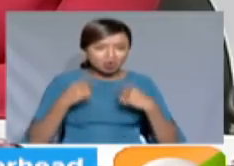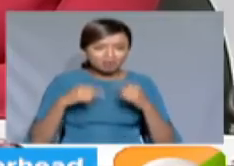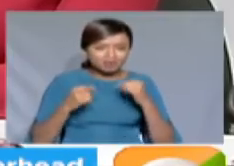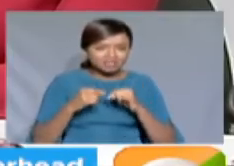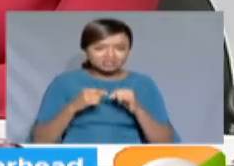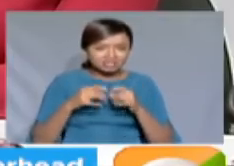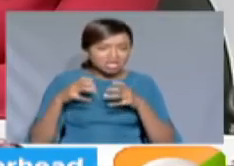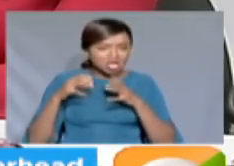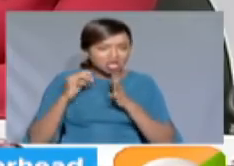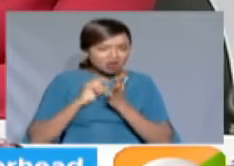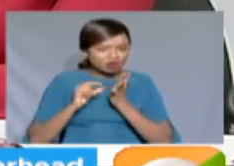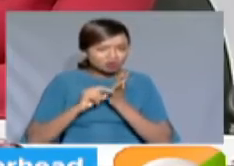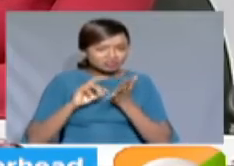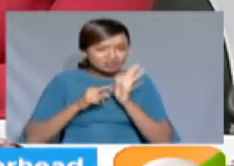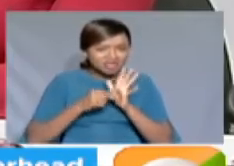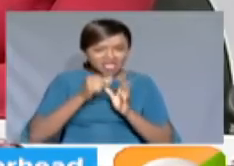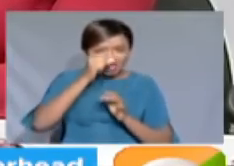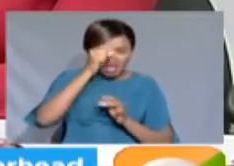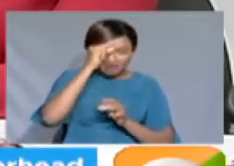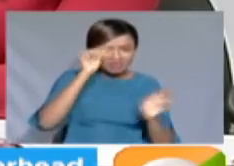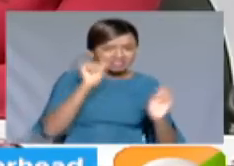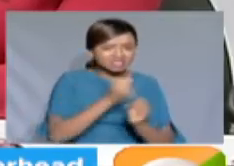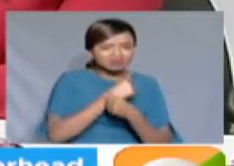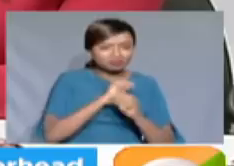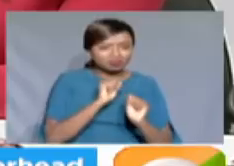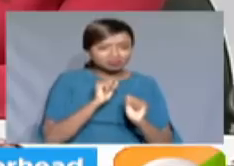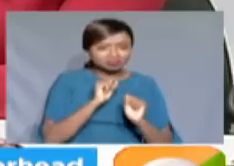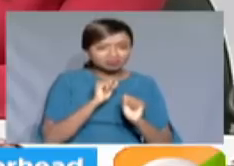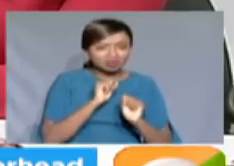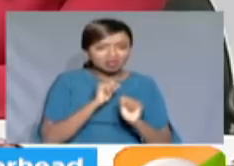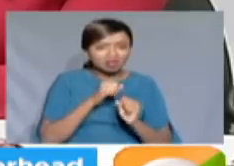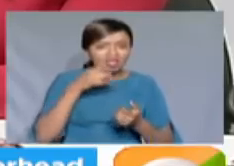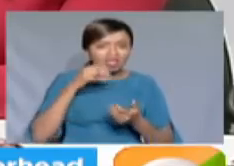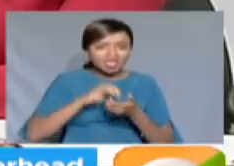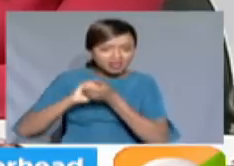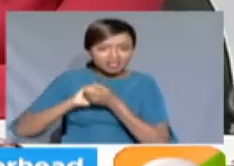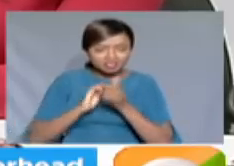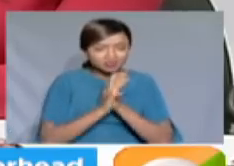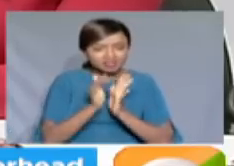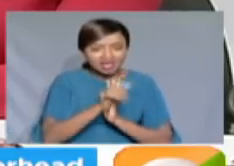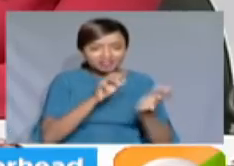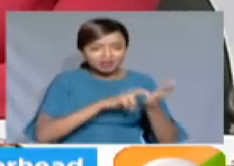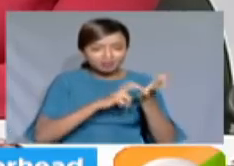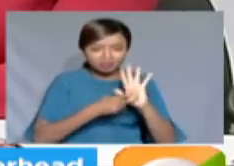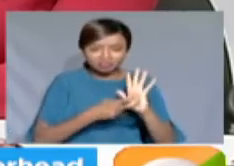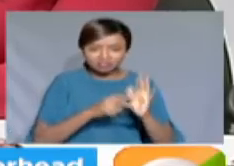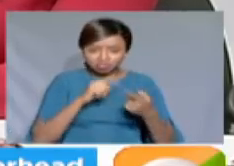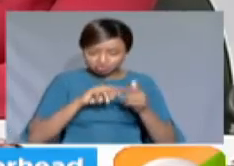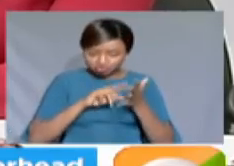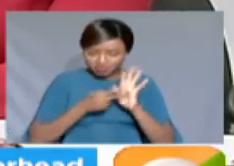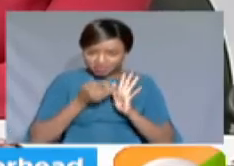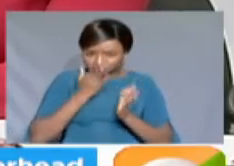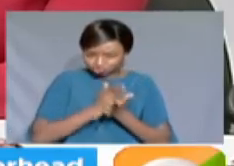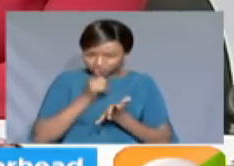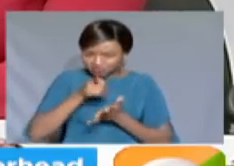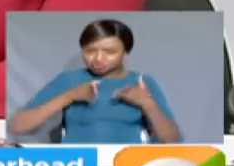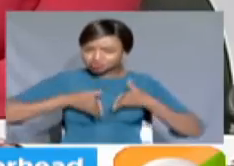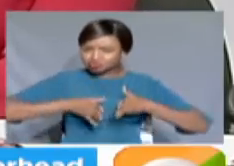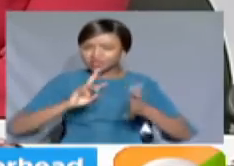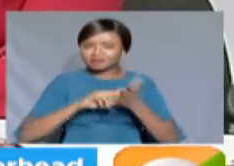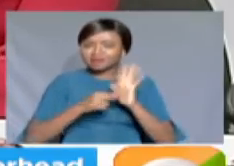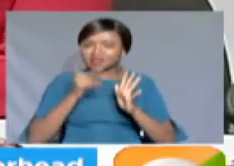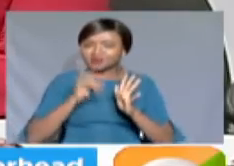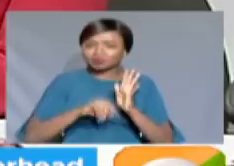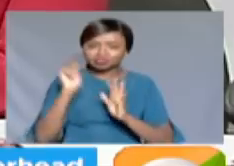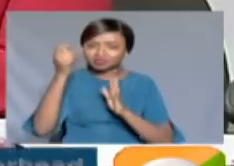cannot engage in any other projects that would essentially compete with this. So is that true? If it is, what does that mean? Can you